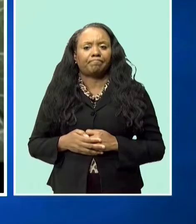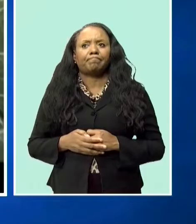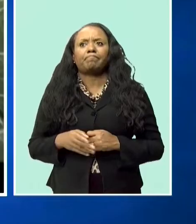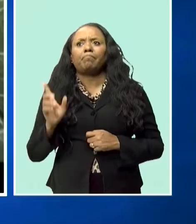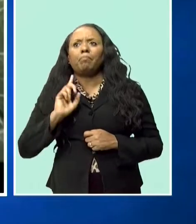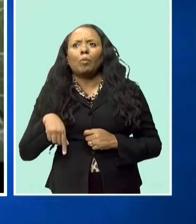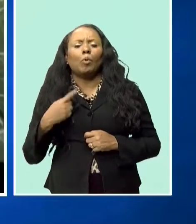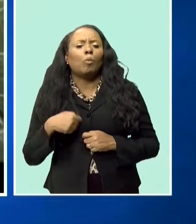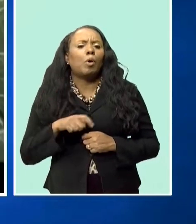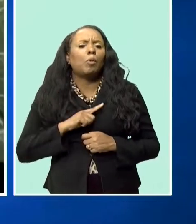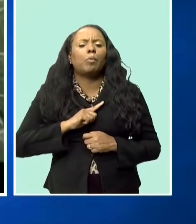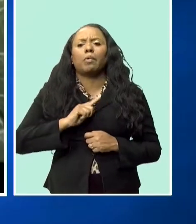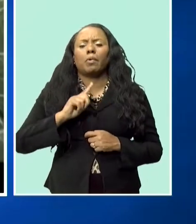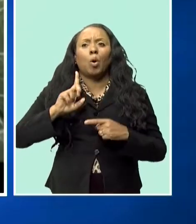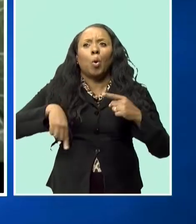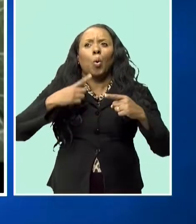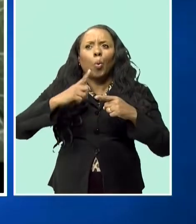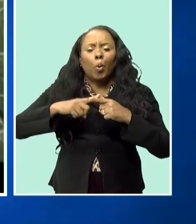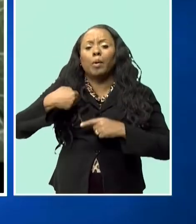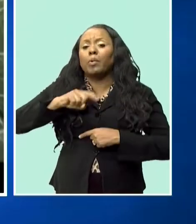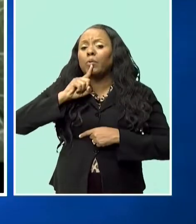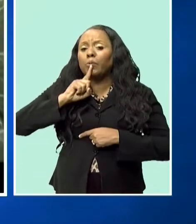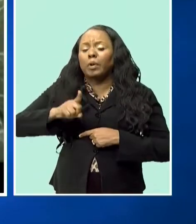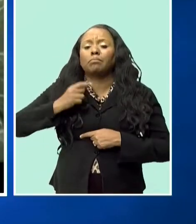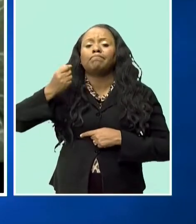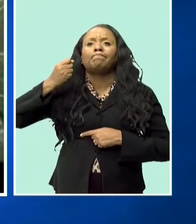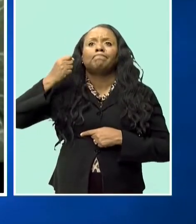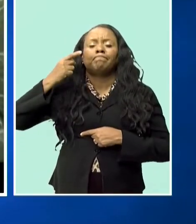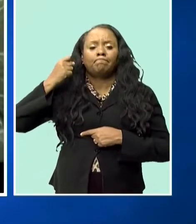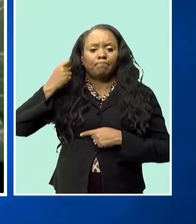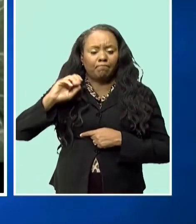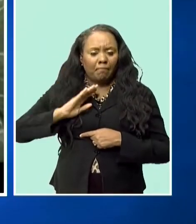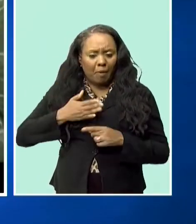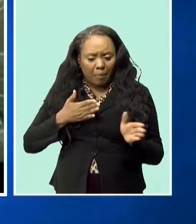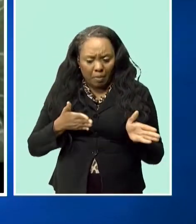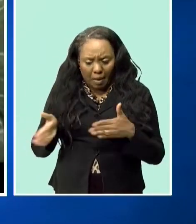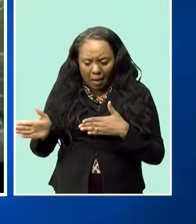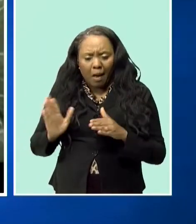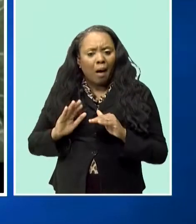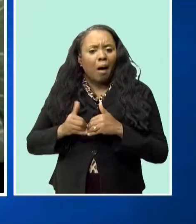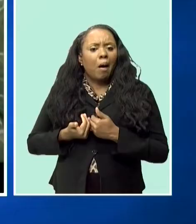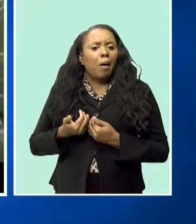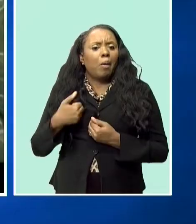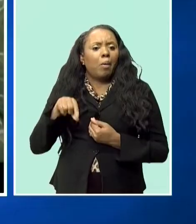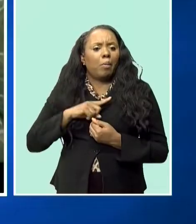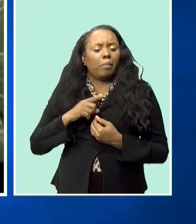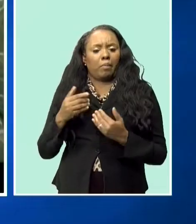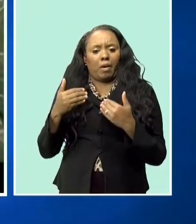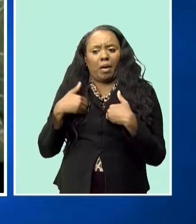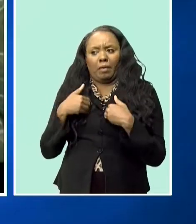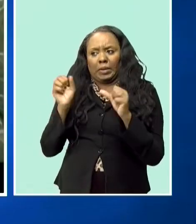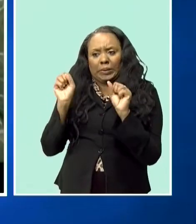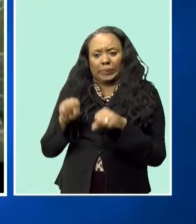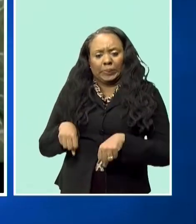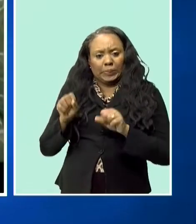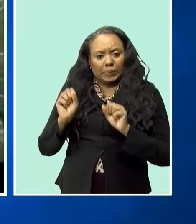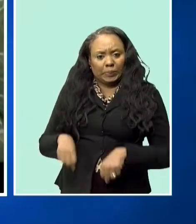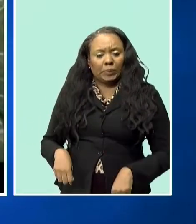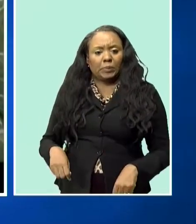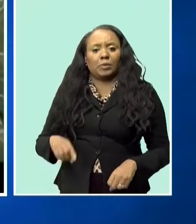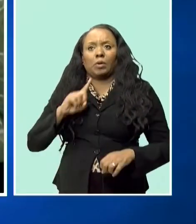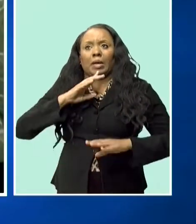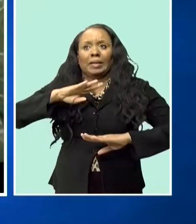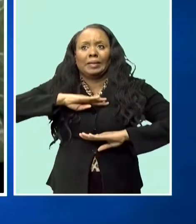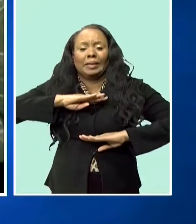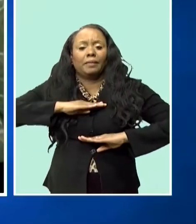not planned in granular form how we will have the capacity to meet the